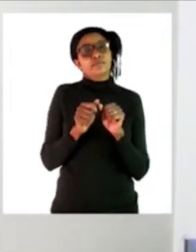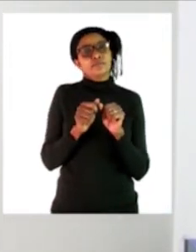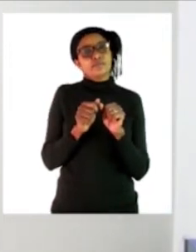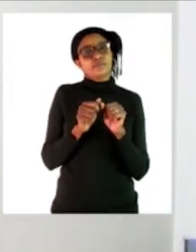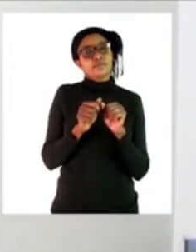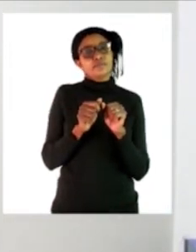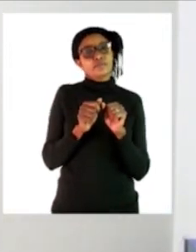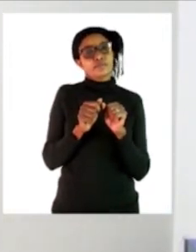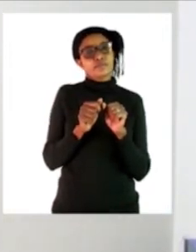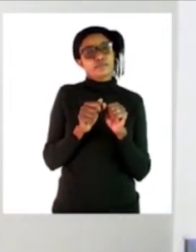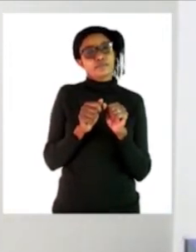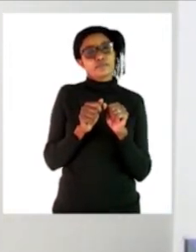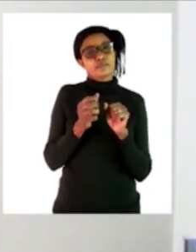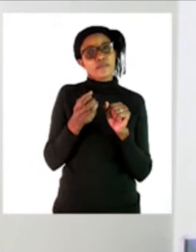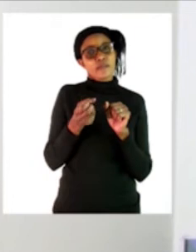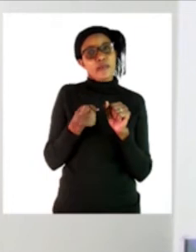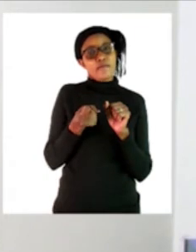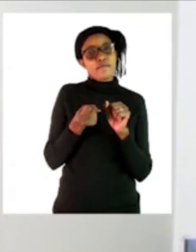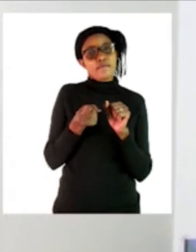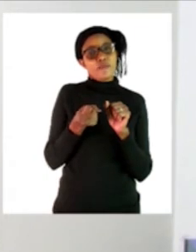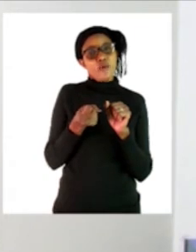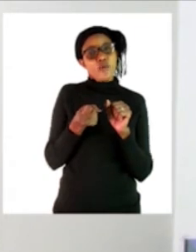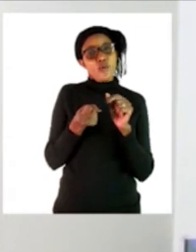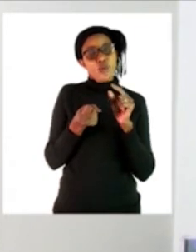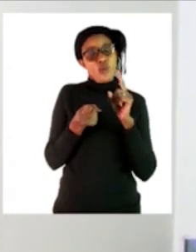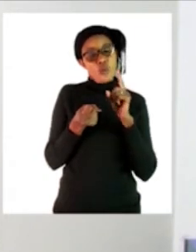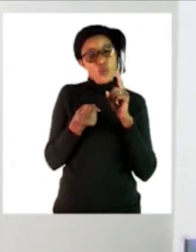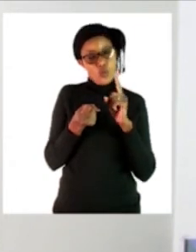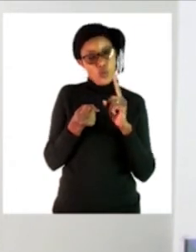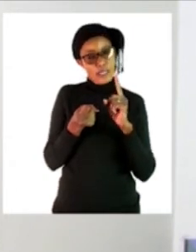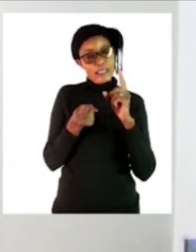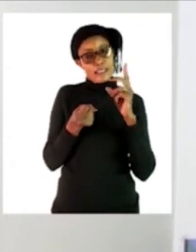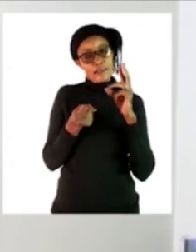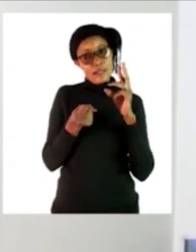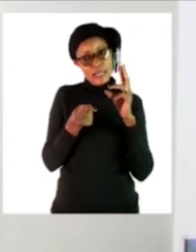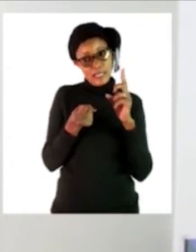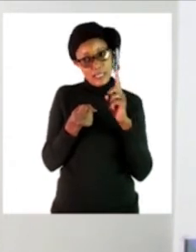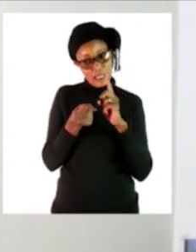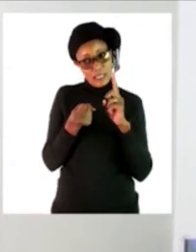So, if I have one crayon in my left hand,